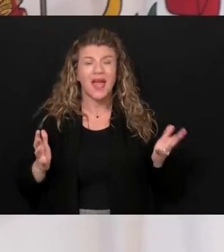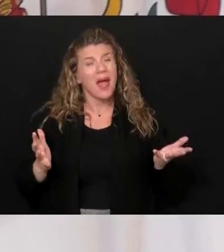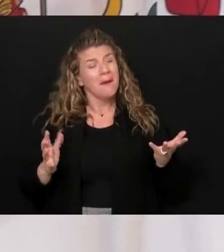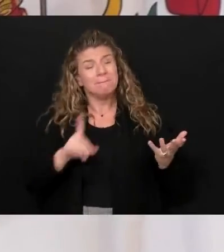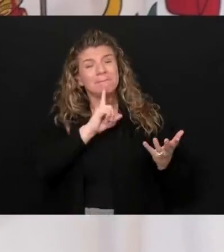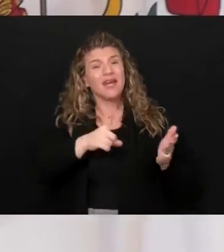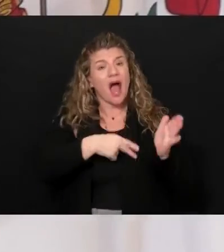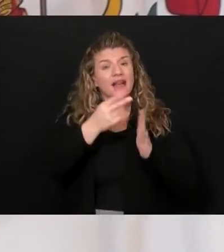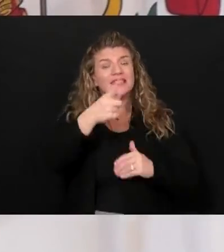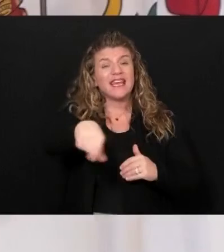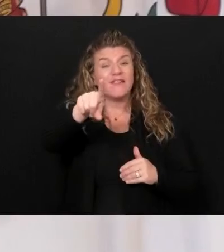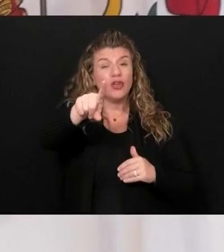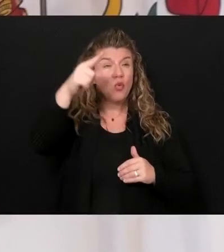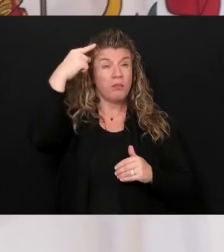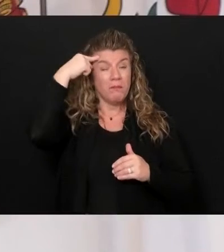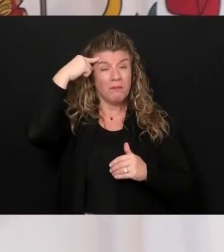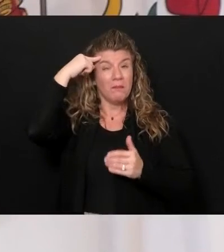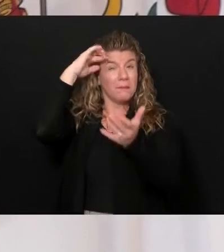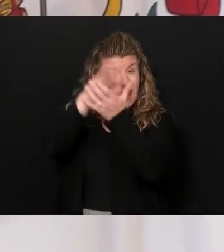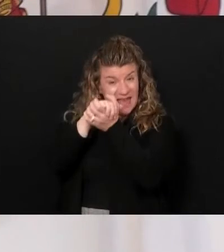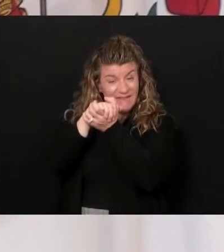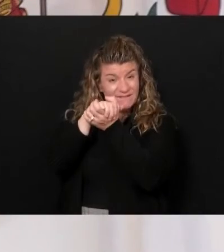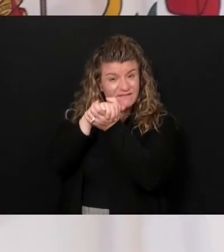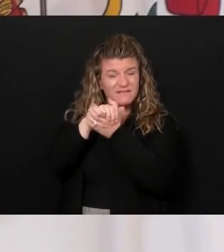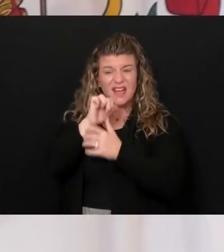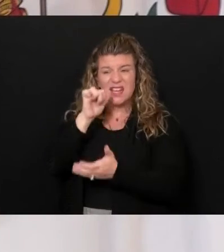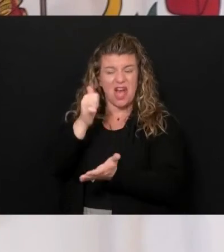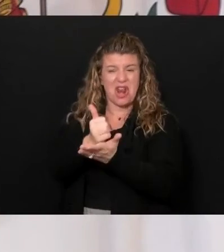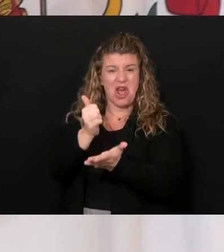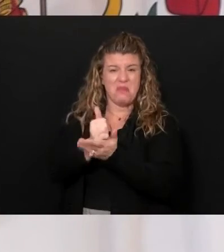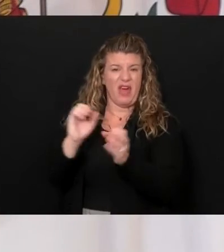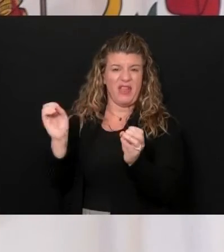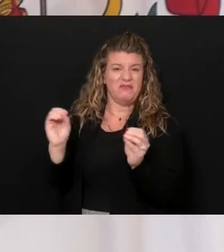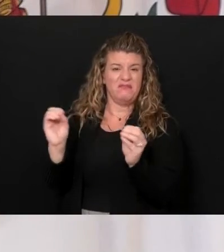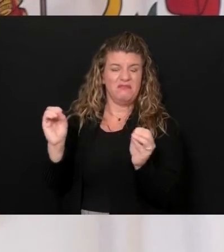you believe in your mind that it doesn't help hardly any,